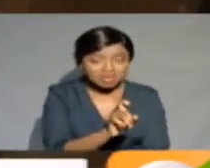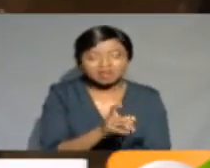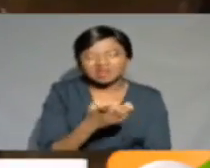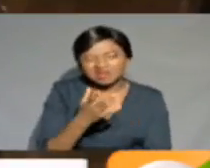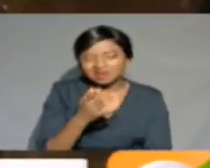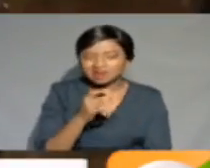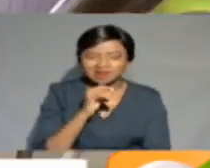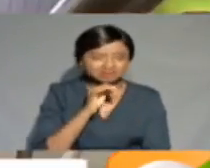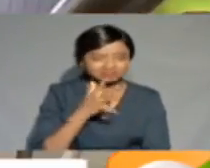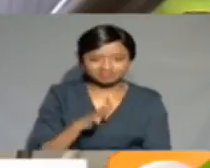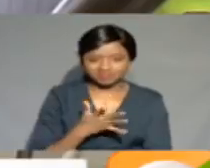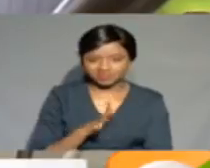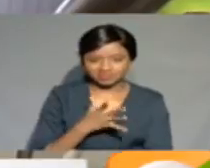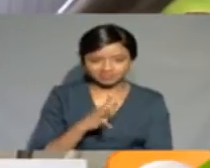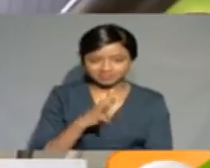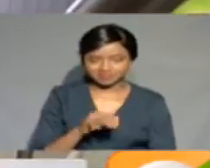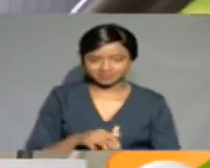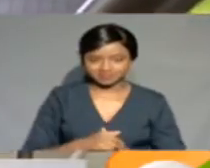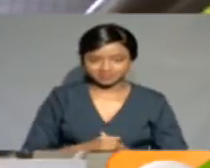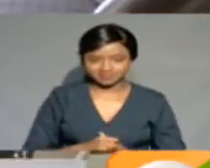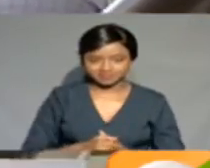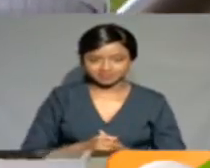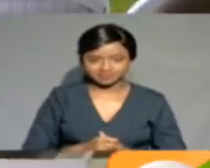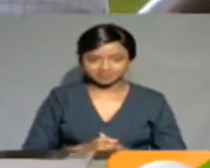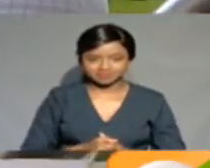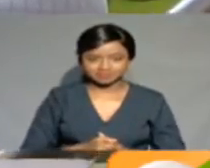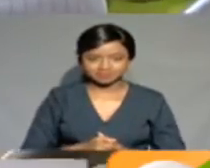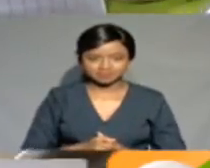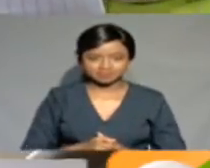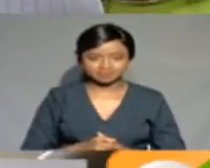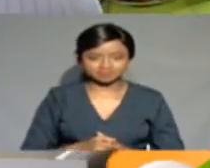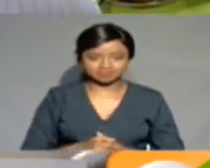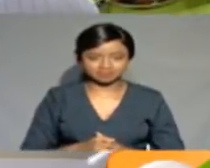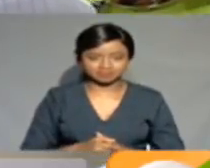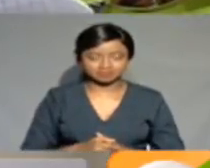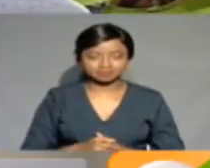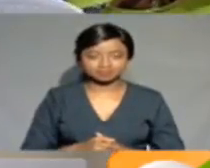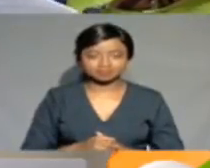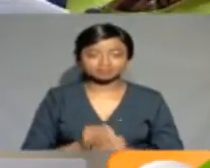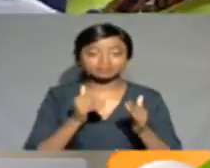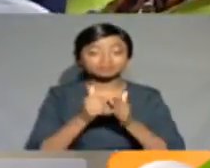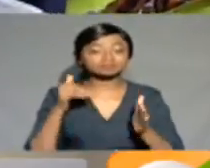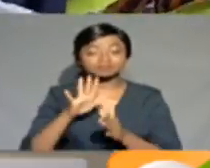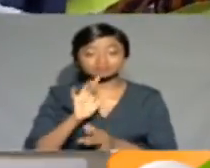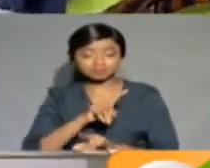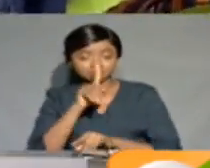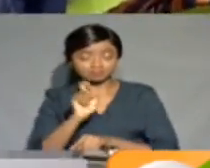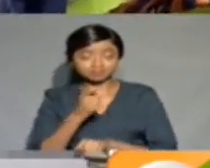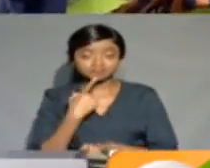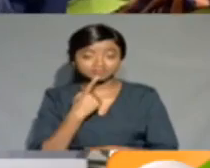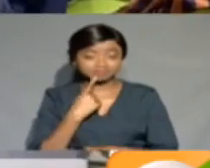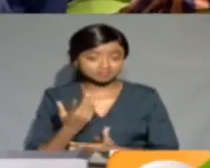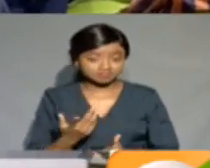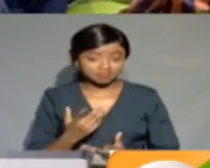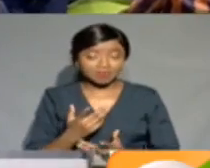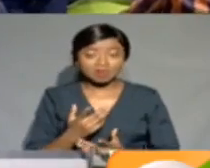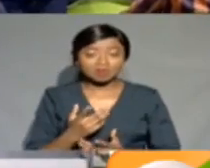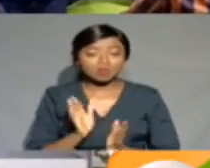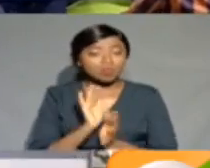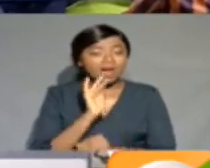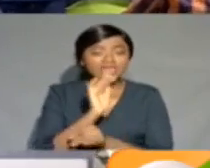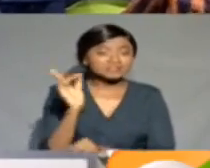really. First, I would want to start with your initial question. You did ask the